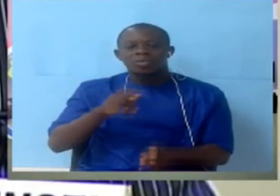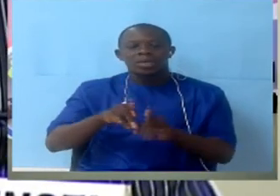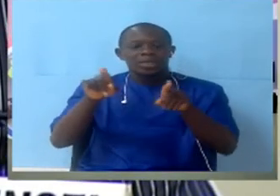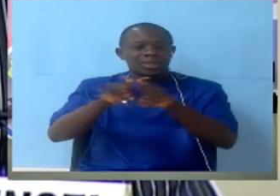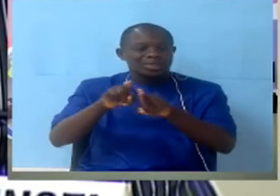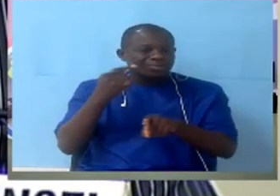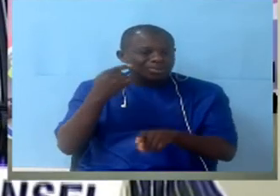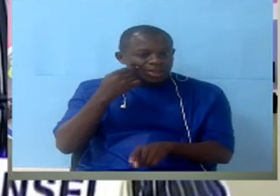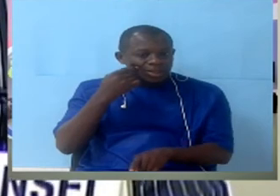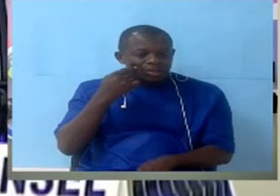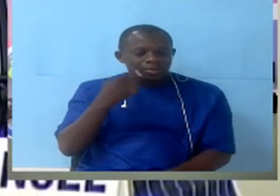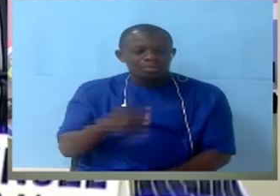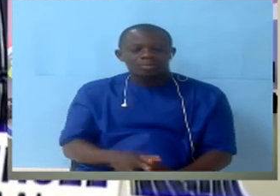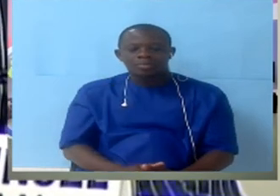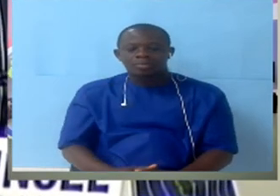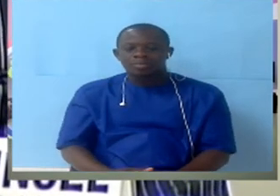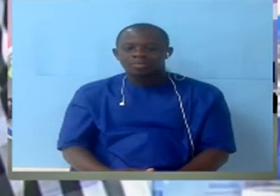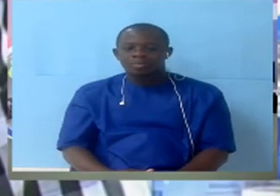same day